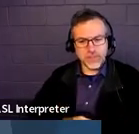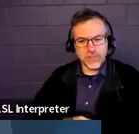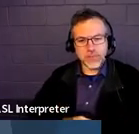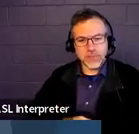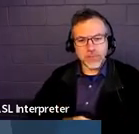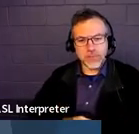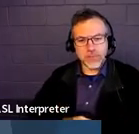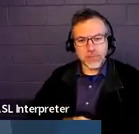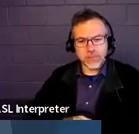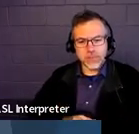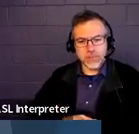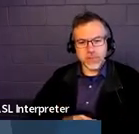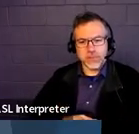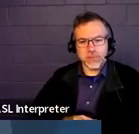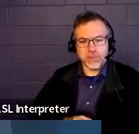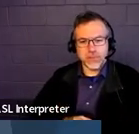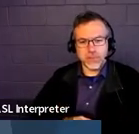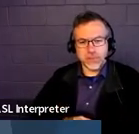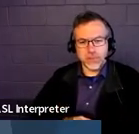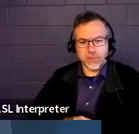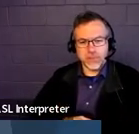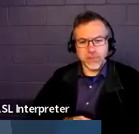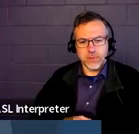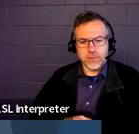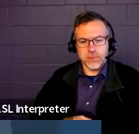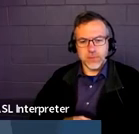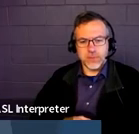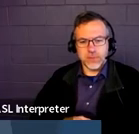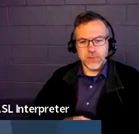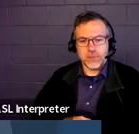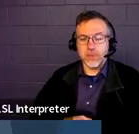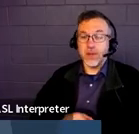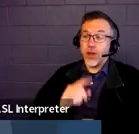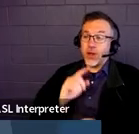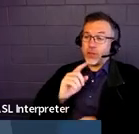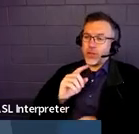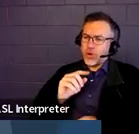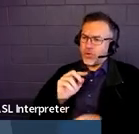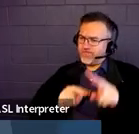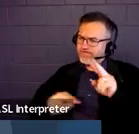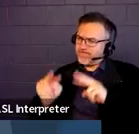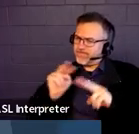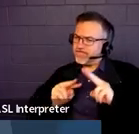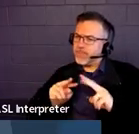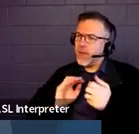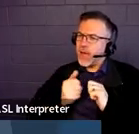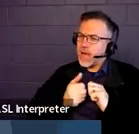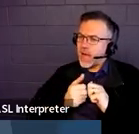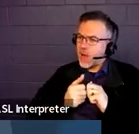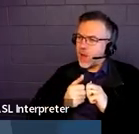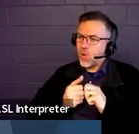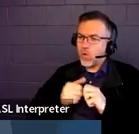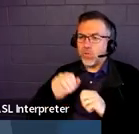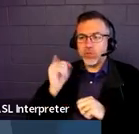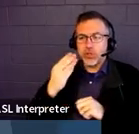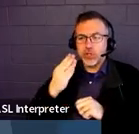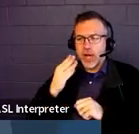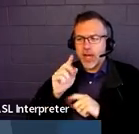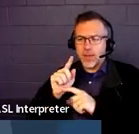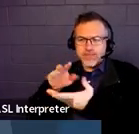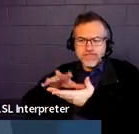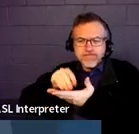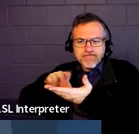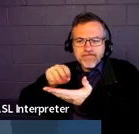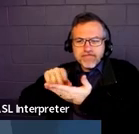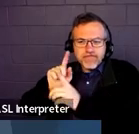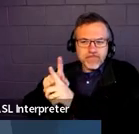So looking at that student and looking how work experience, or looking at how job shadowing, or looking at